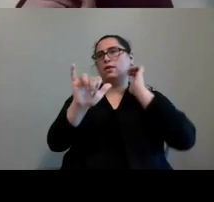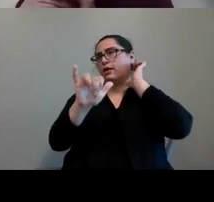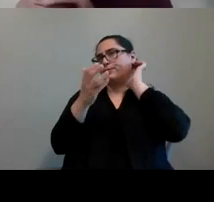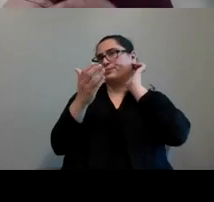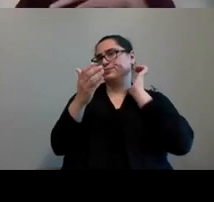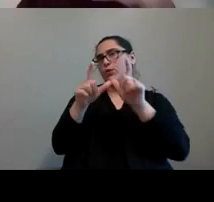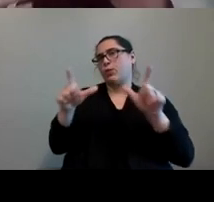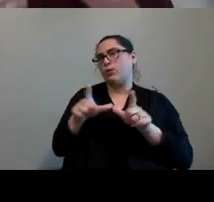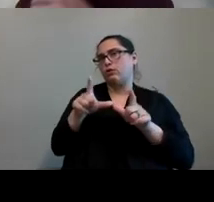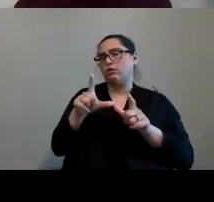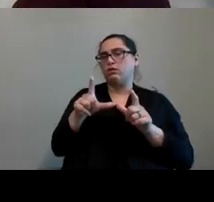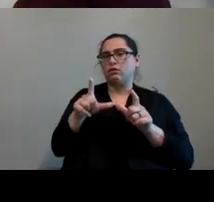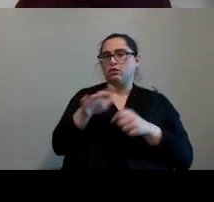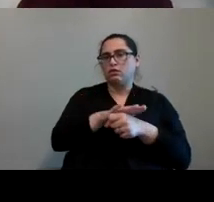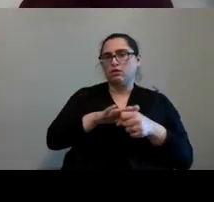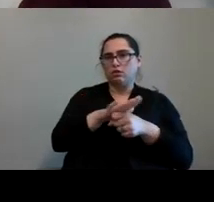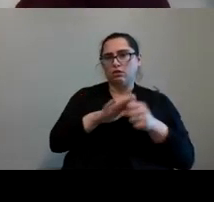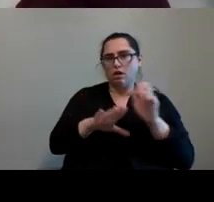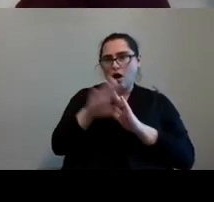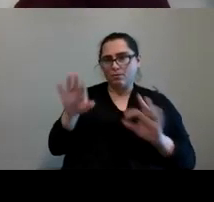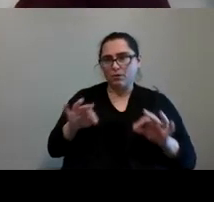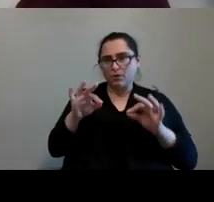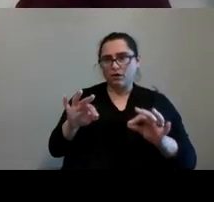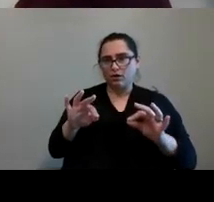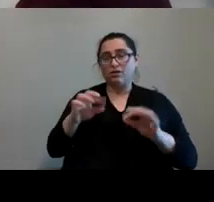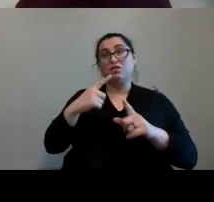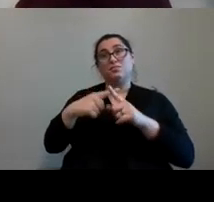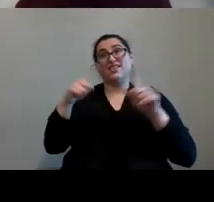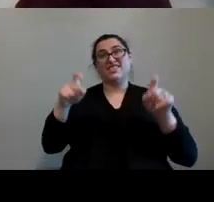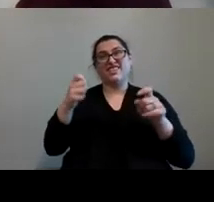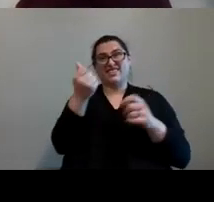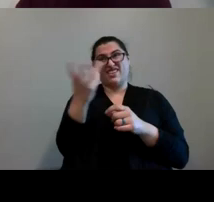local optima, and also try multiple combinations too.